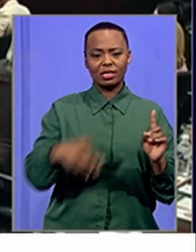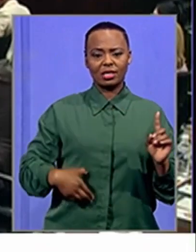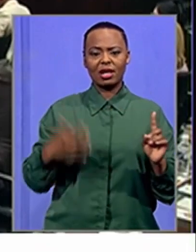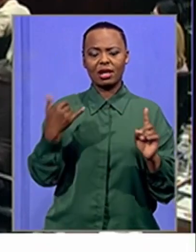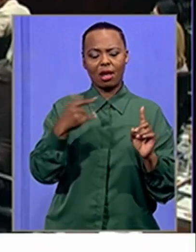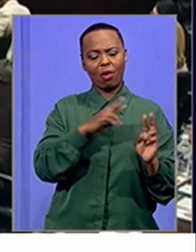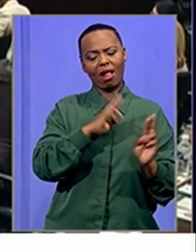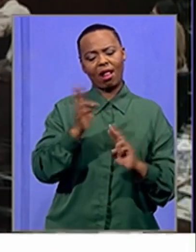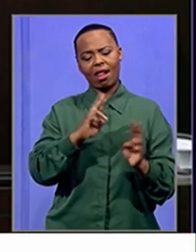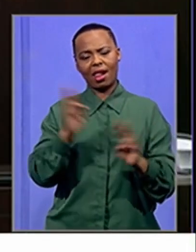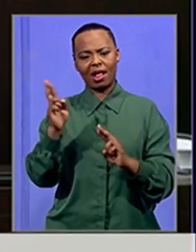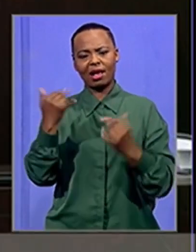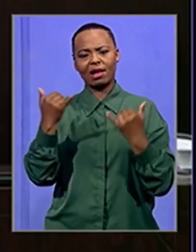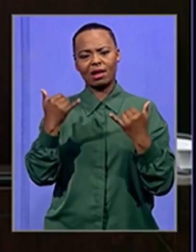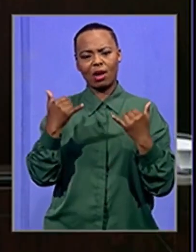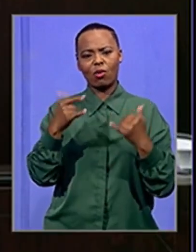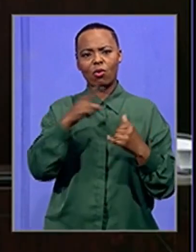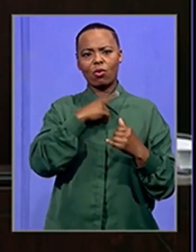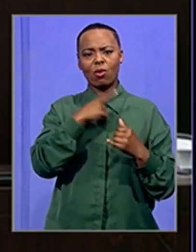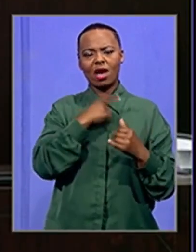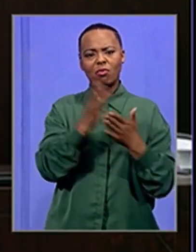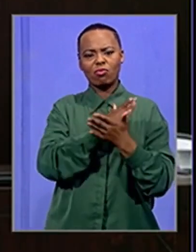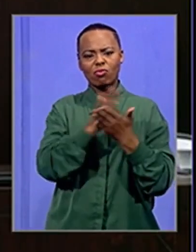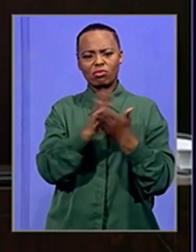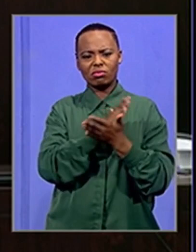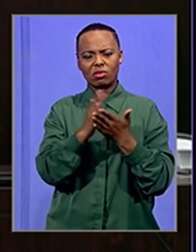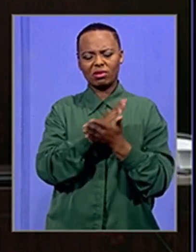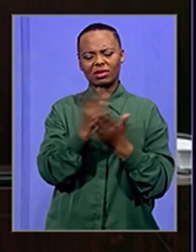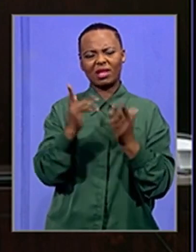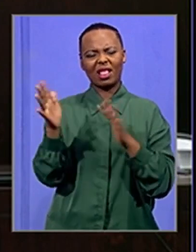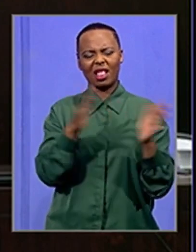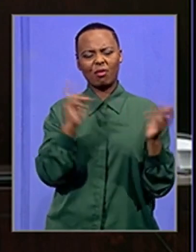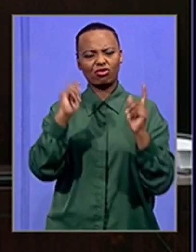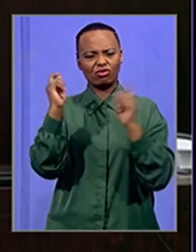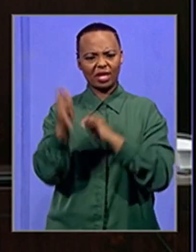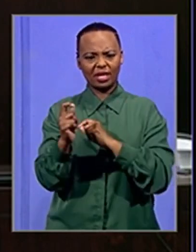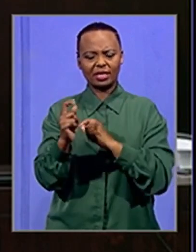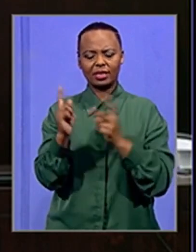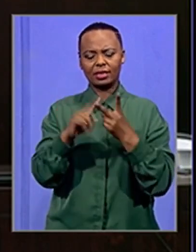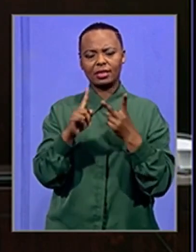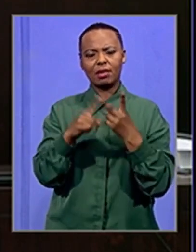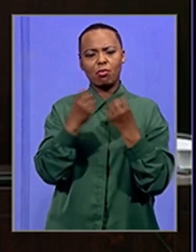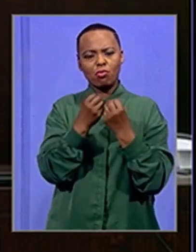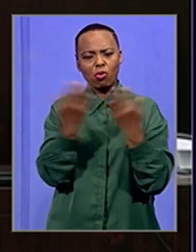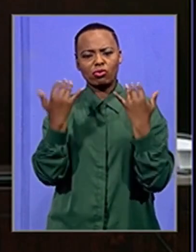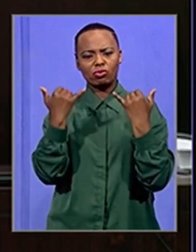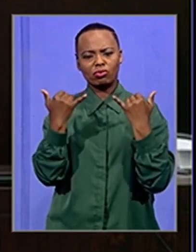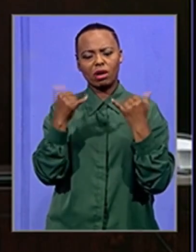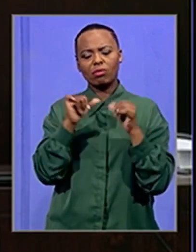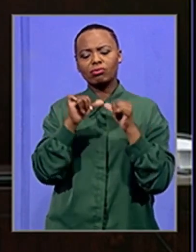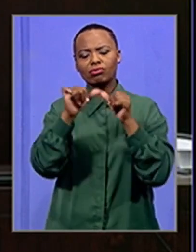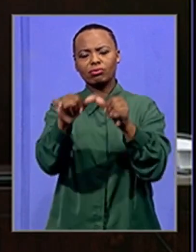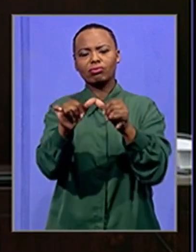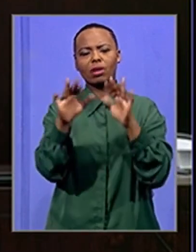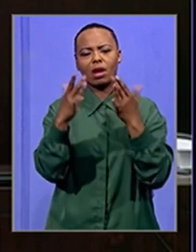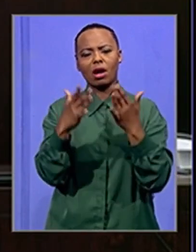maemo a hlokang tekatekano, twantsho ya ho fetoha ha climate le ho akofisa manane wa ntshetsopele ya meralo ya motheo.